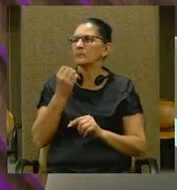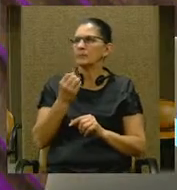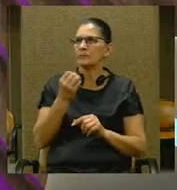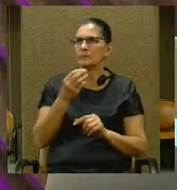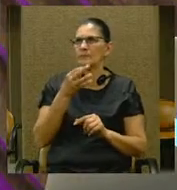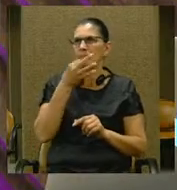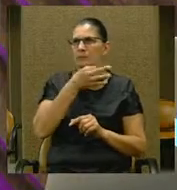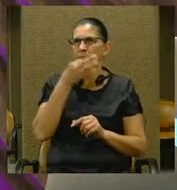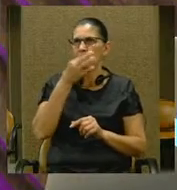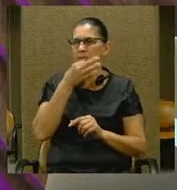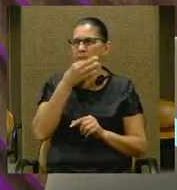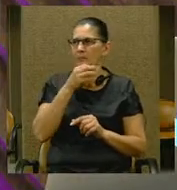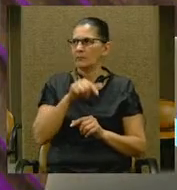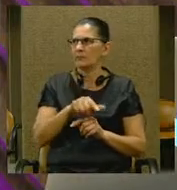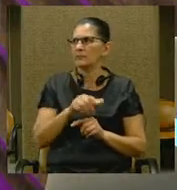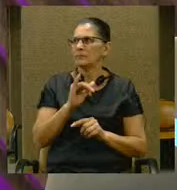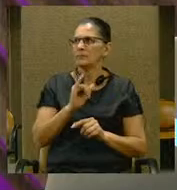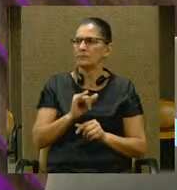You are